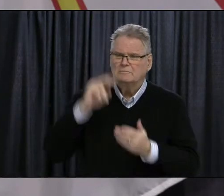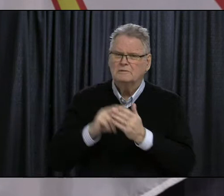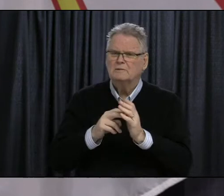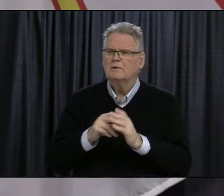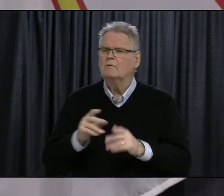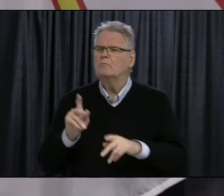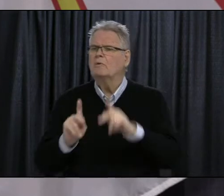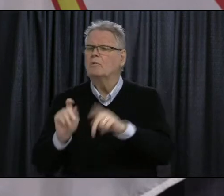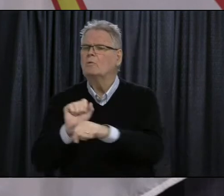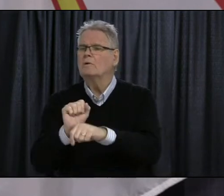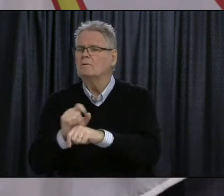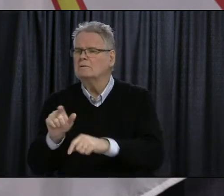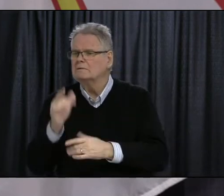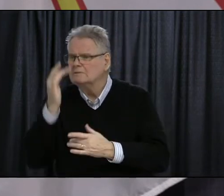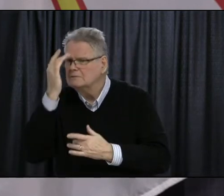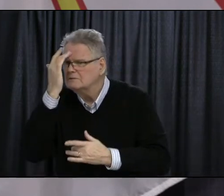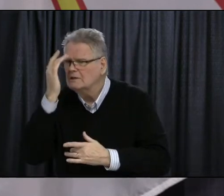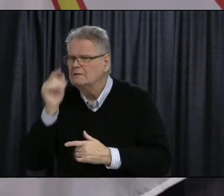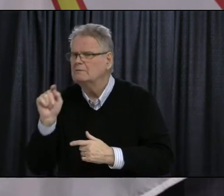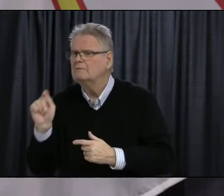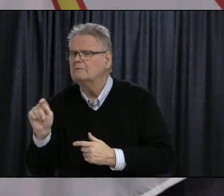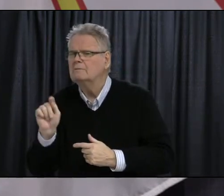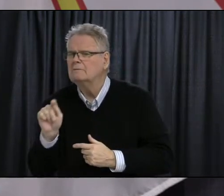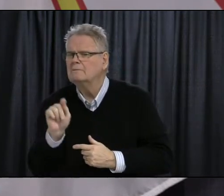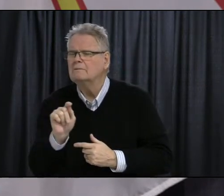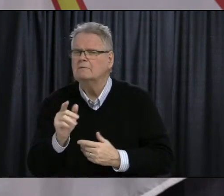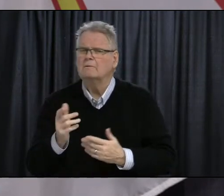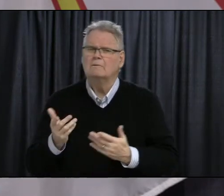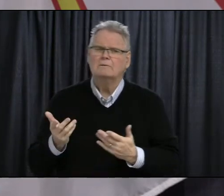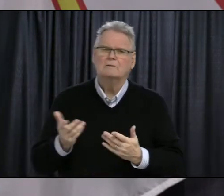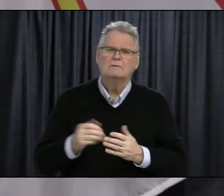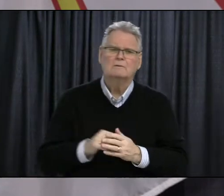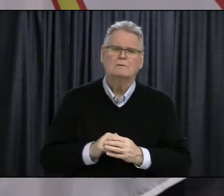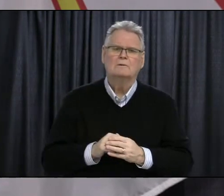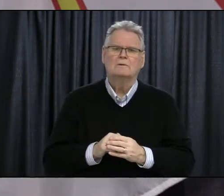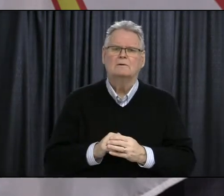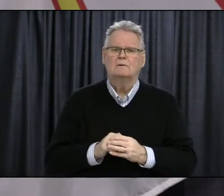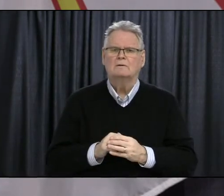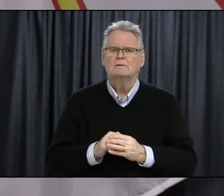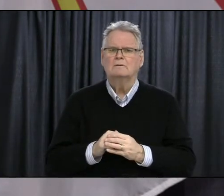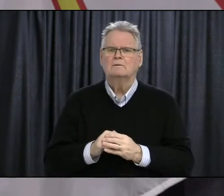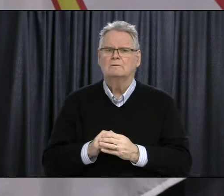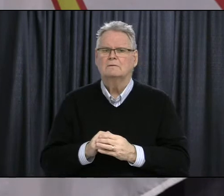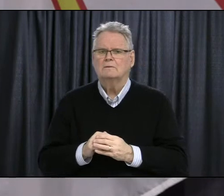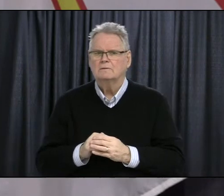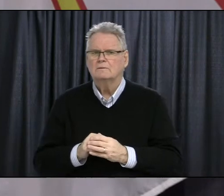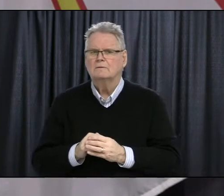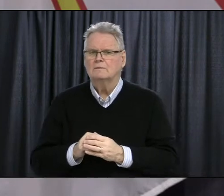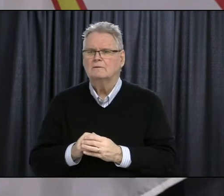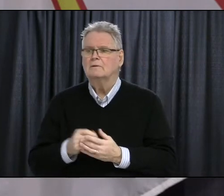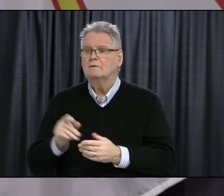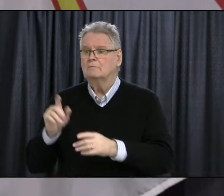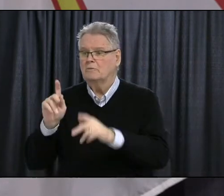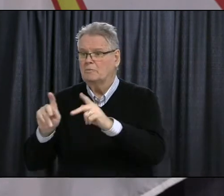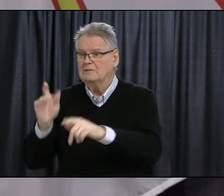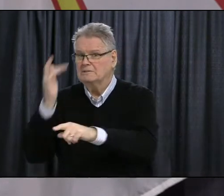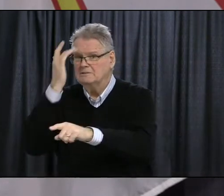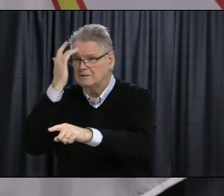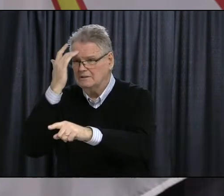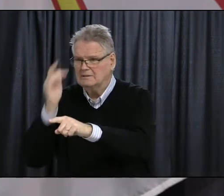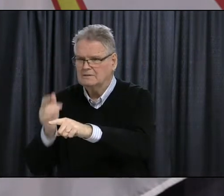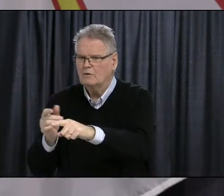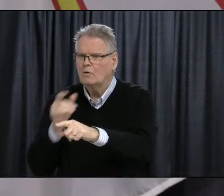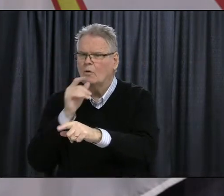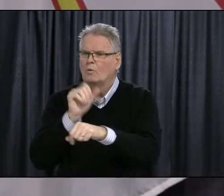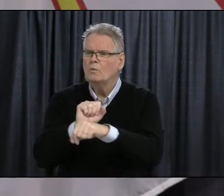Then suspect cases are tested, and then depending on the test result, if they're a positive test result, then they become a confirmed